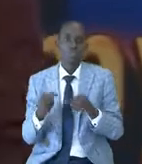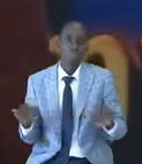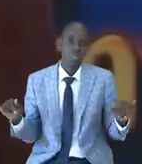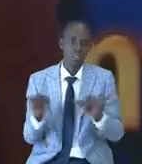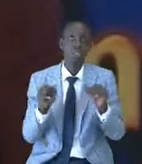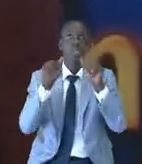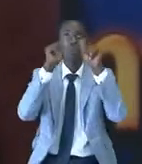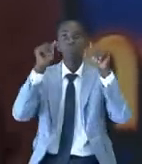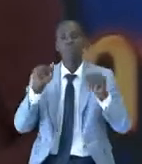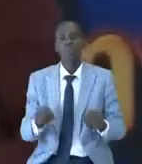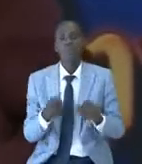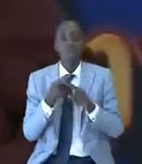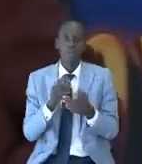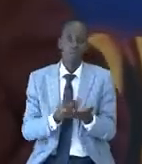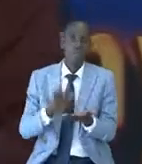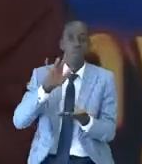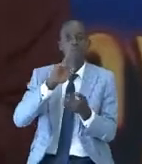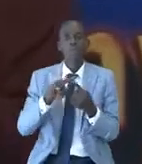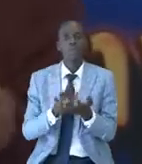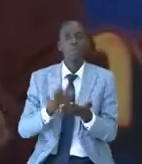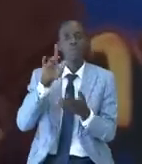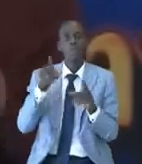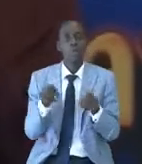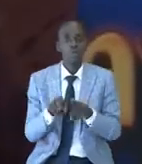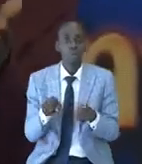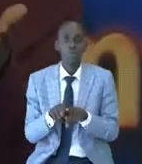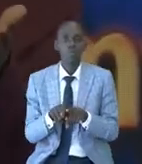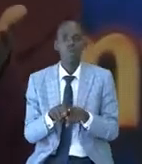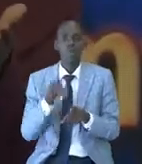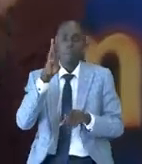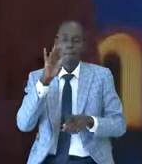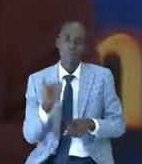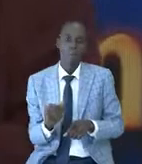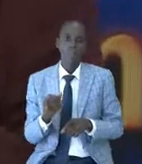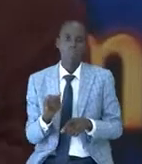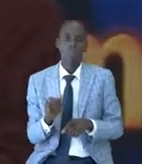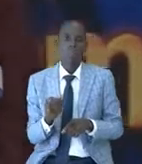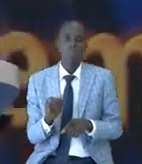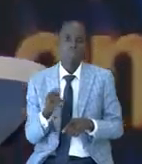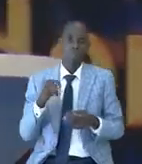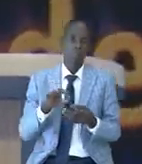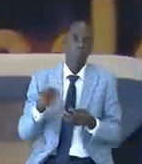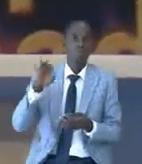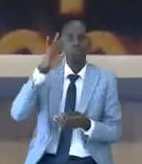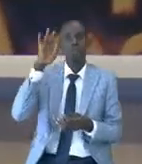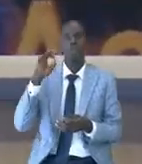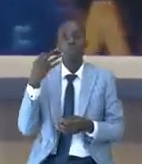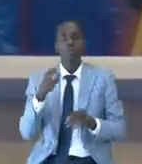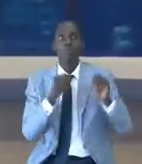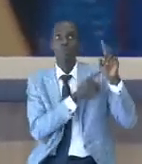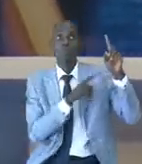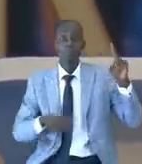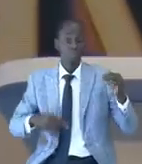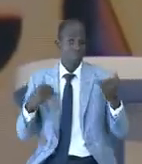image, from glory to glory, even as by the Spirit of the Lord.